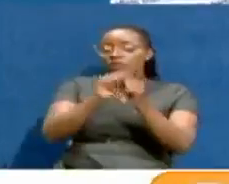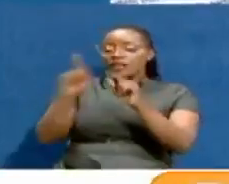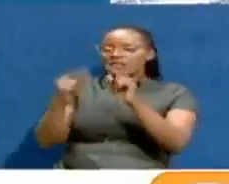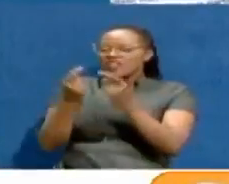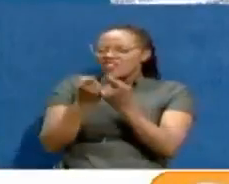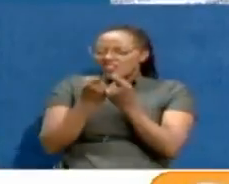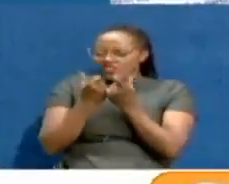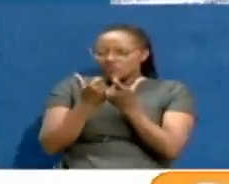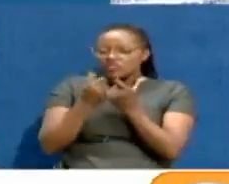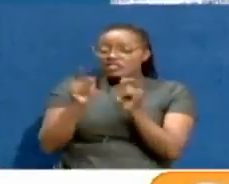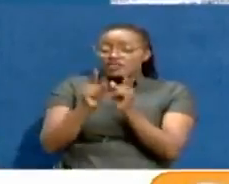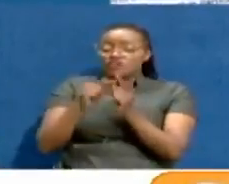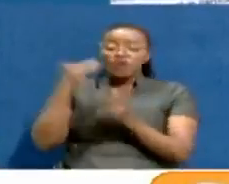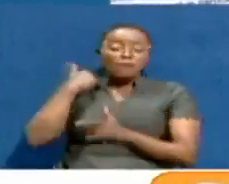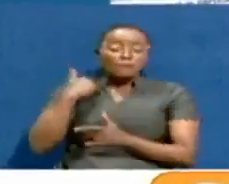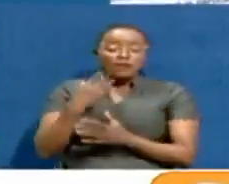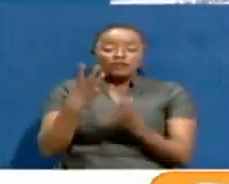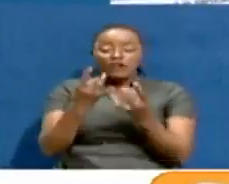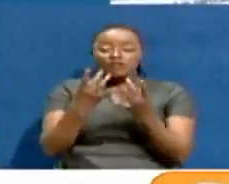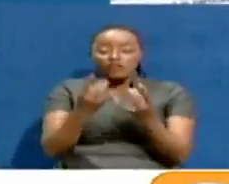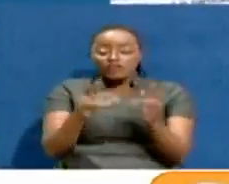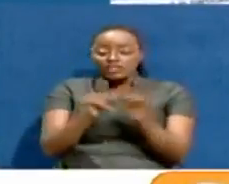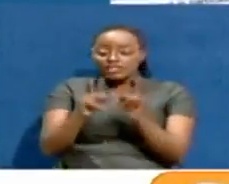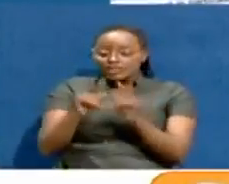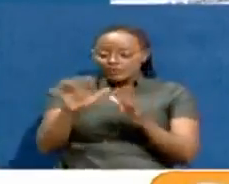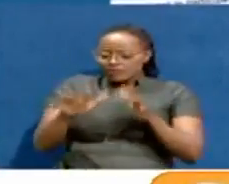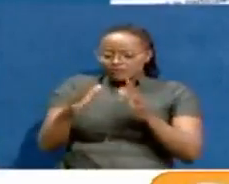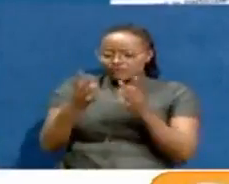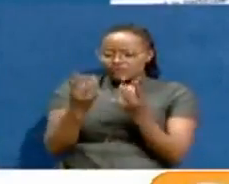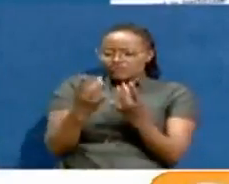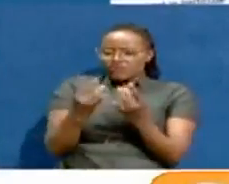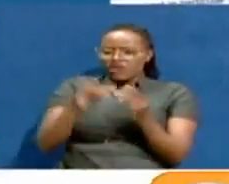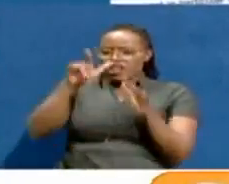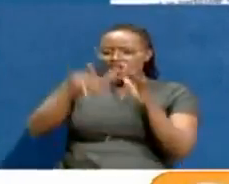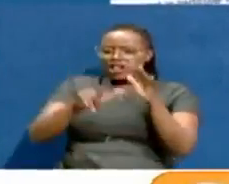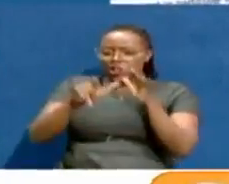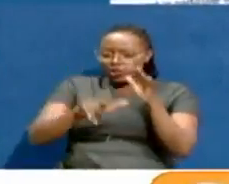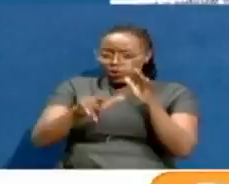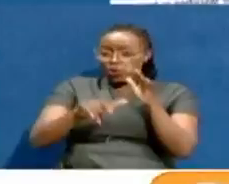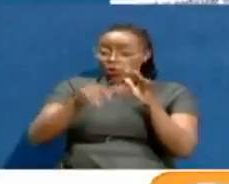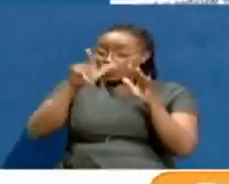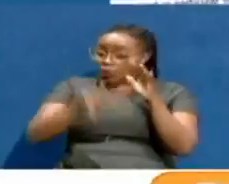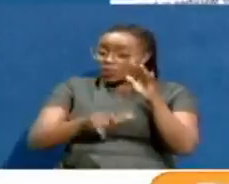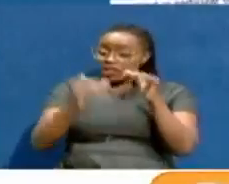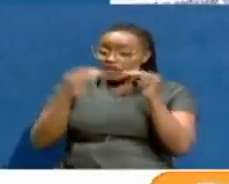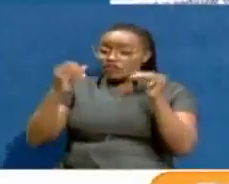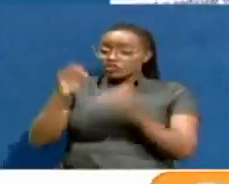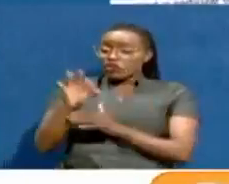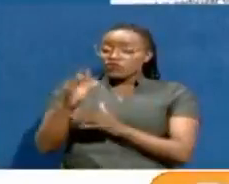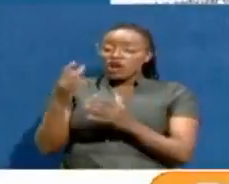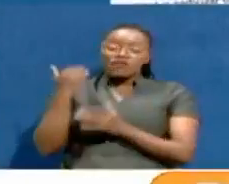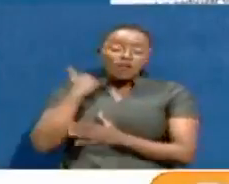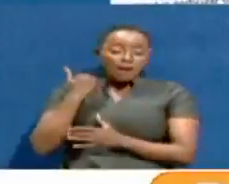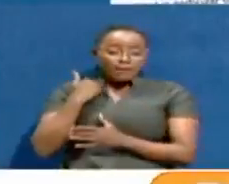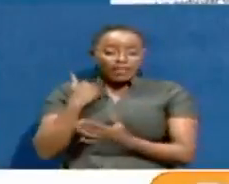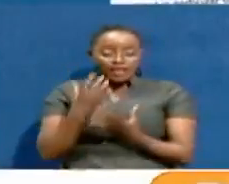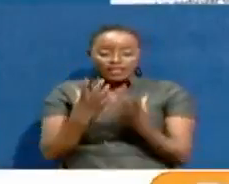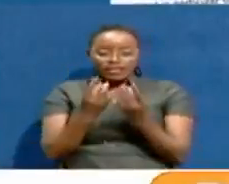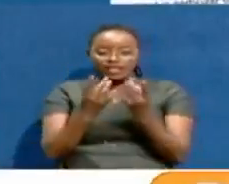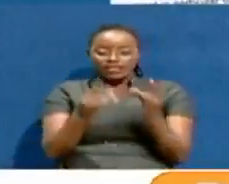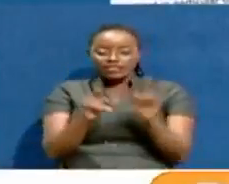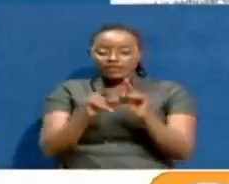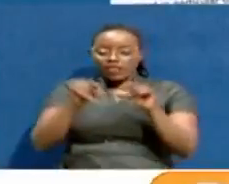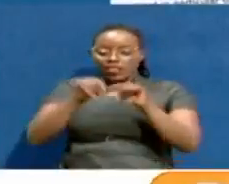very rare cases of blood clots like thrombocytopenia, that means low levels of blood platelets, including rare cases of clots